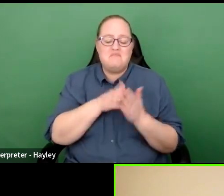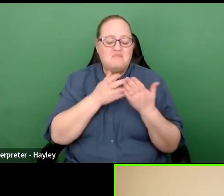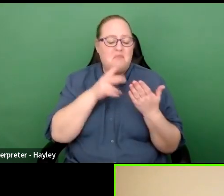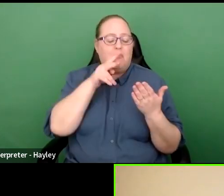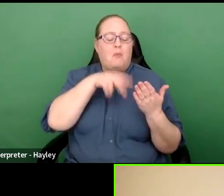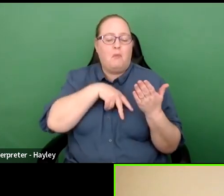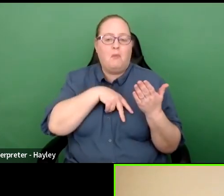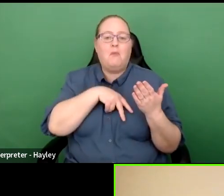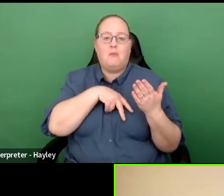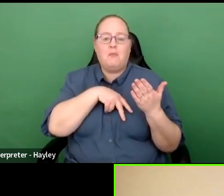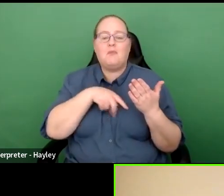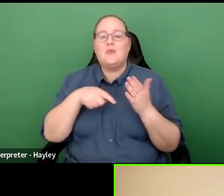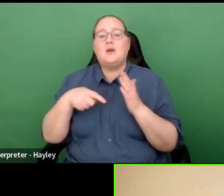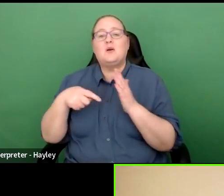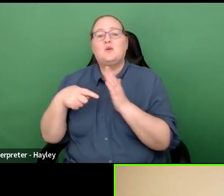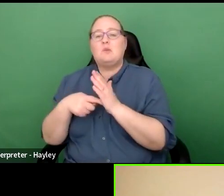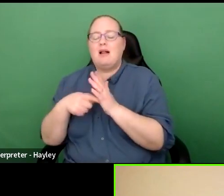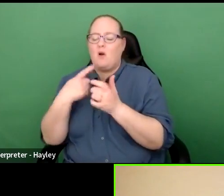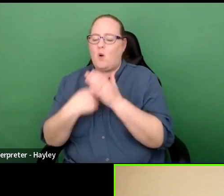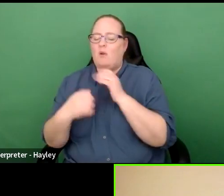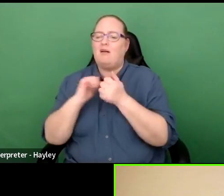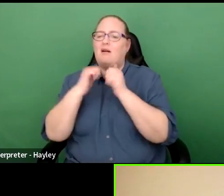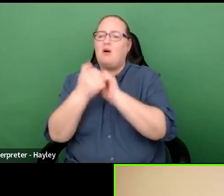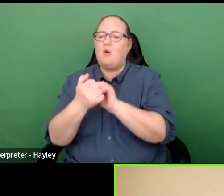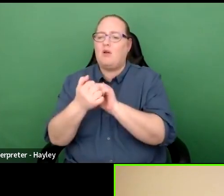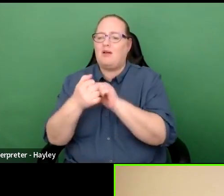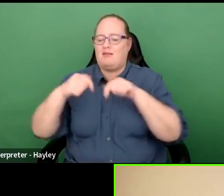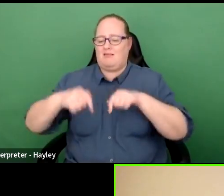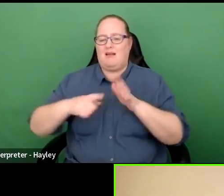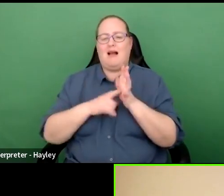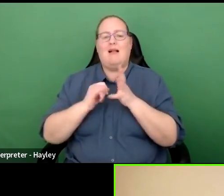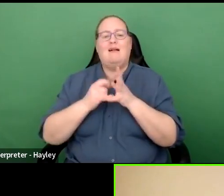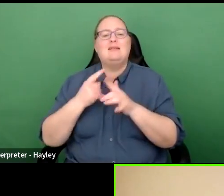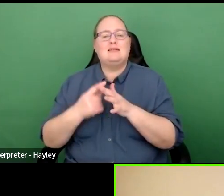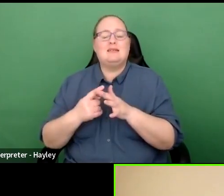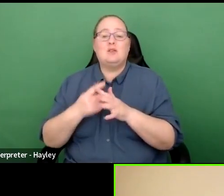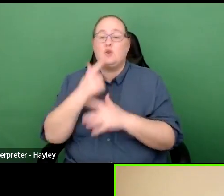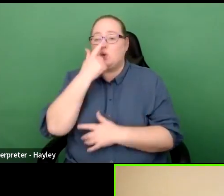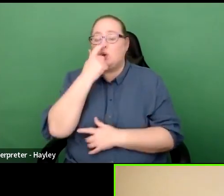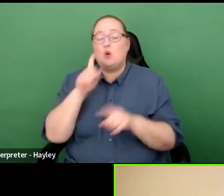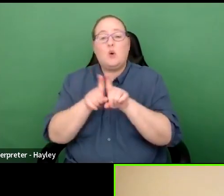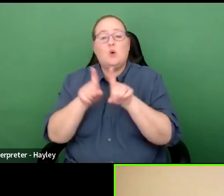just my colleague at the LSE. She could be easily